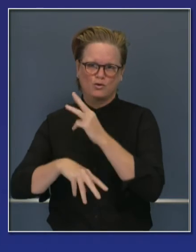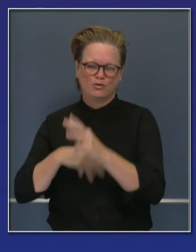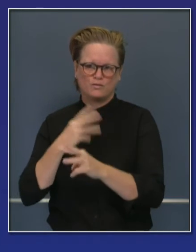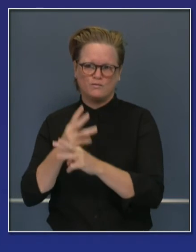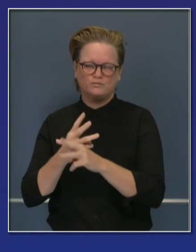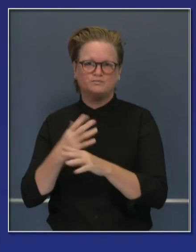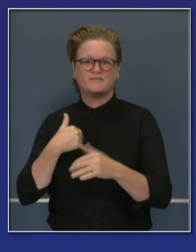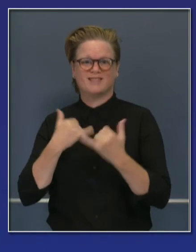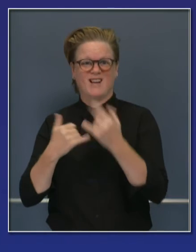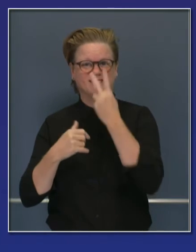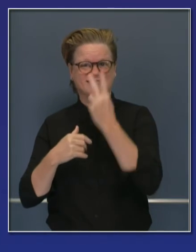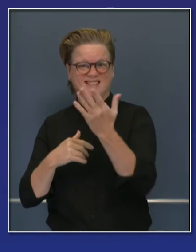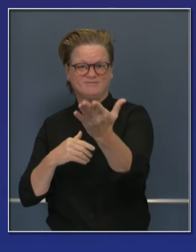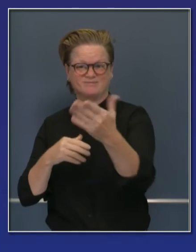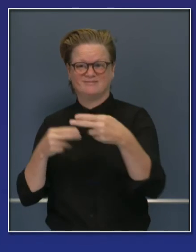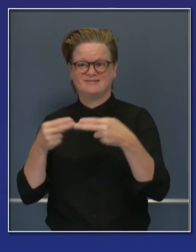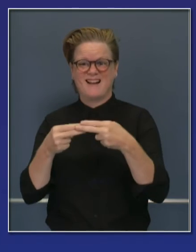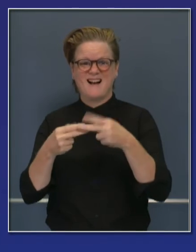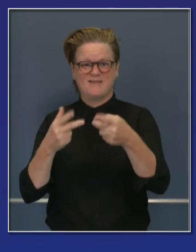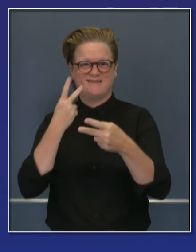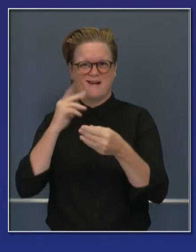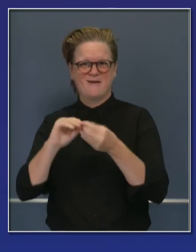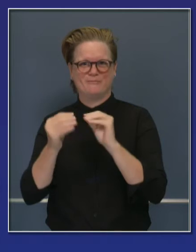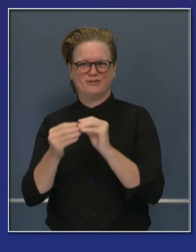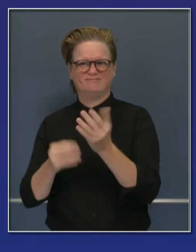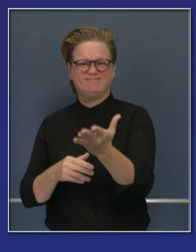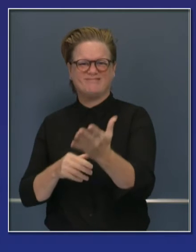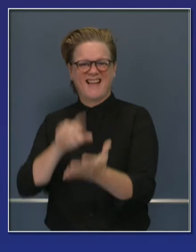today's COVID case numbers,